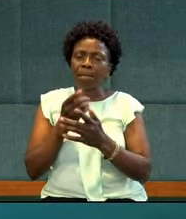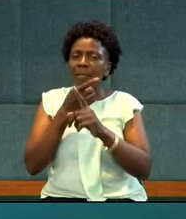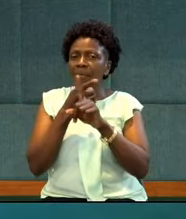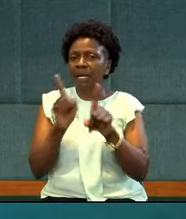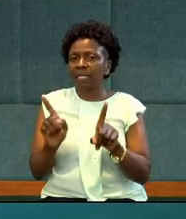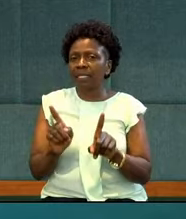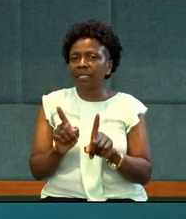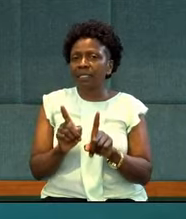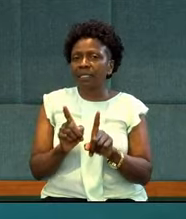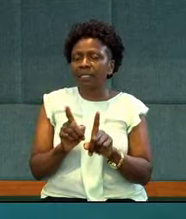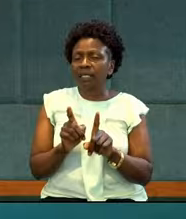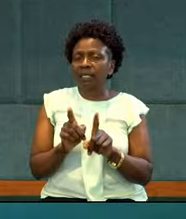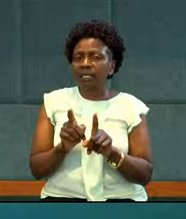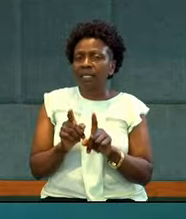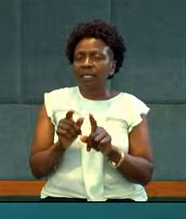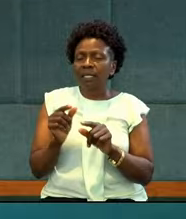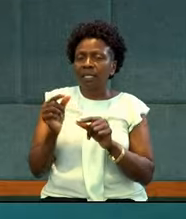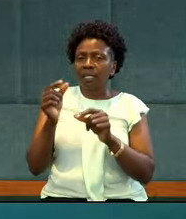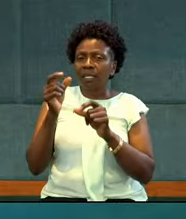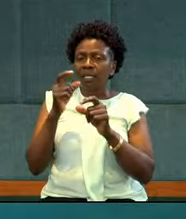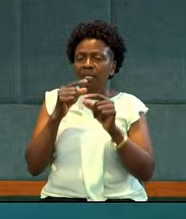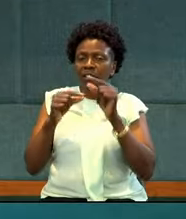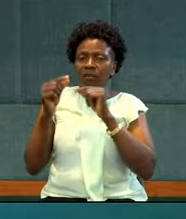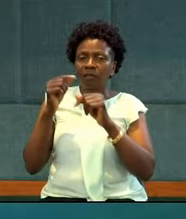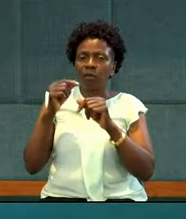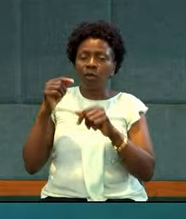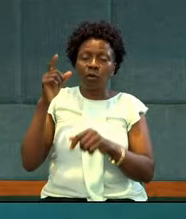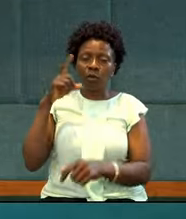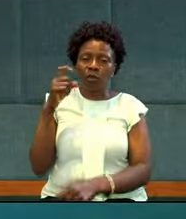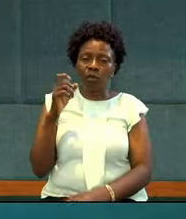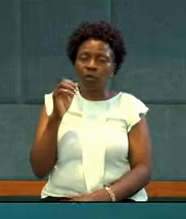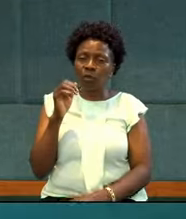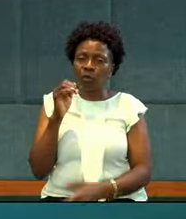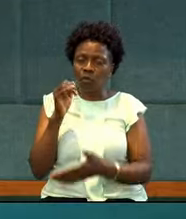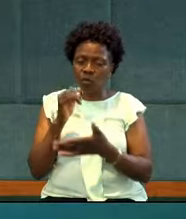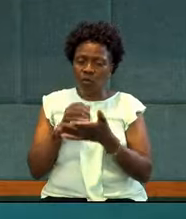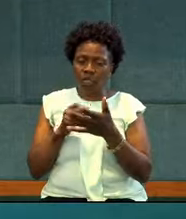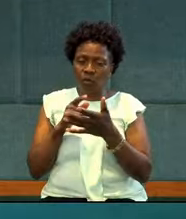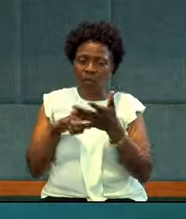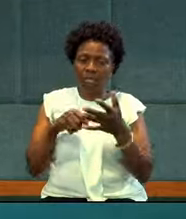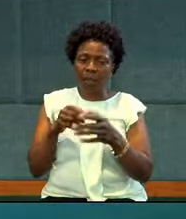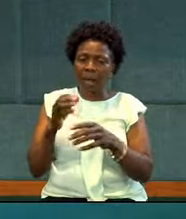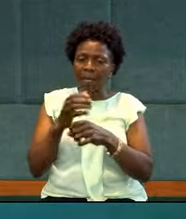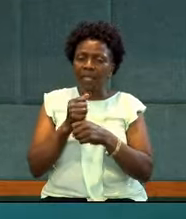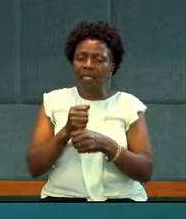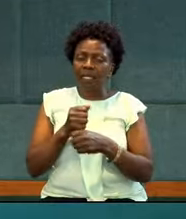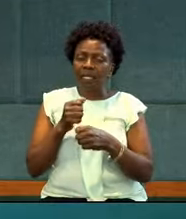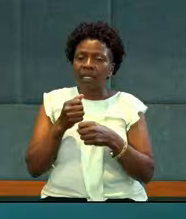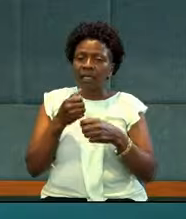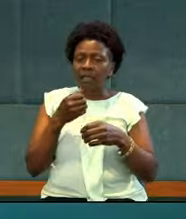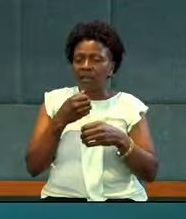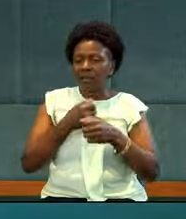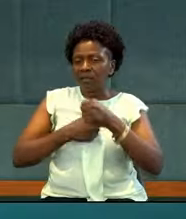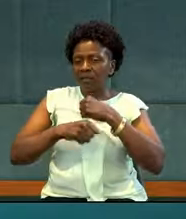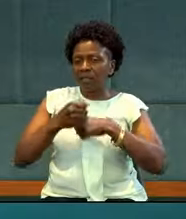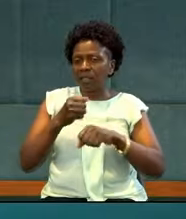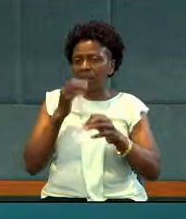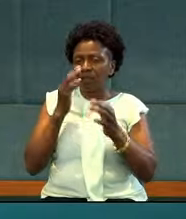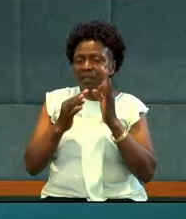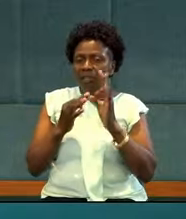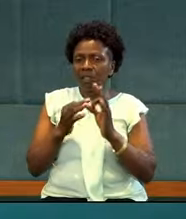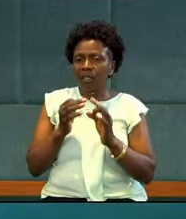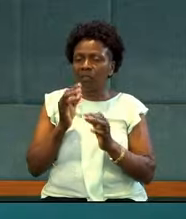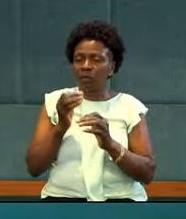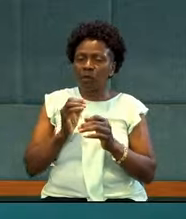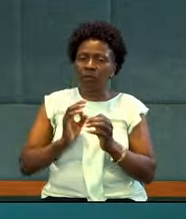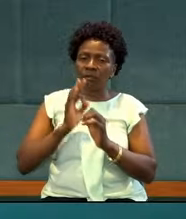but her geographical location is not what makes her effective. If she's effective, and if she was in front, she